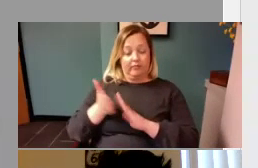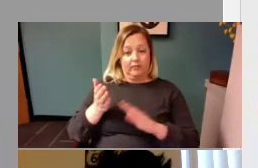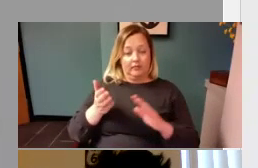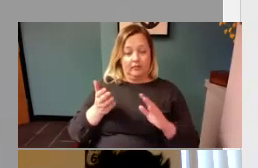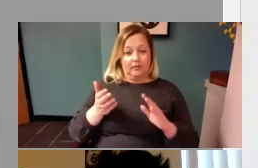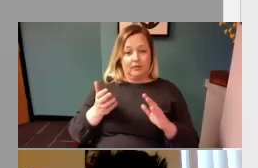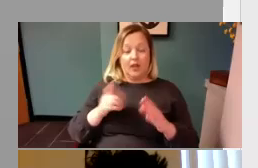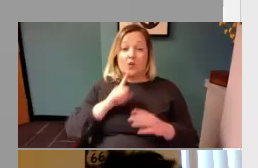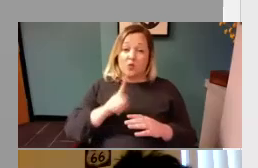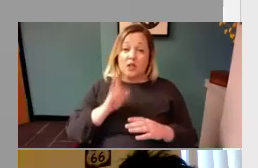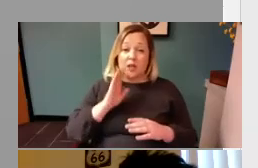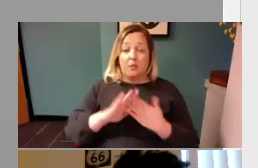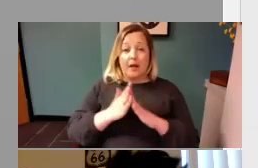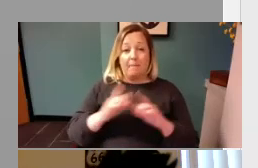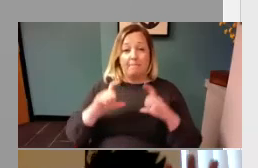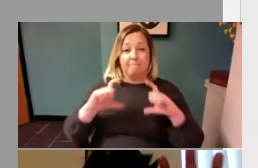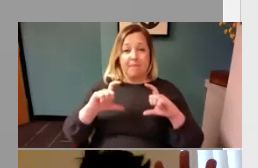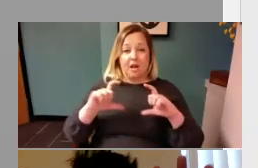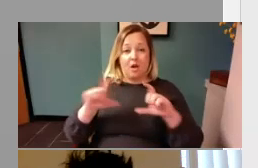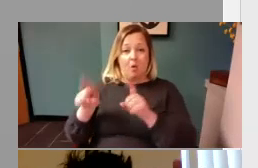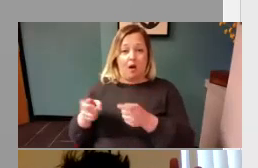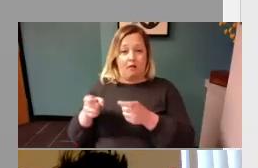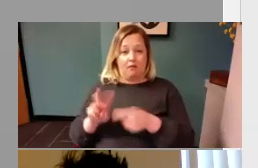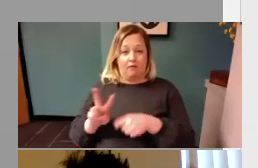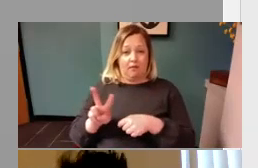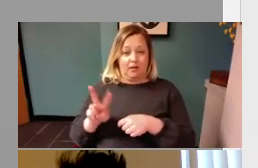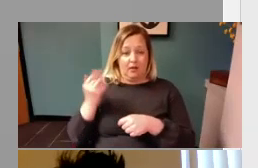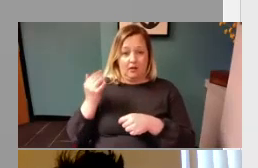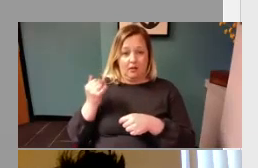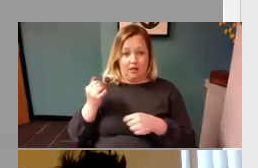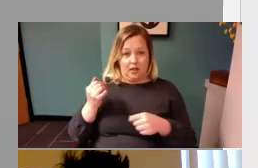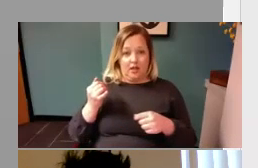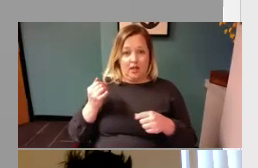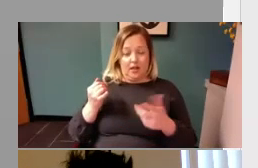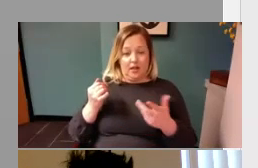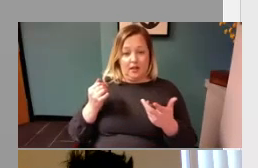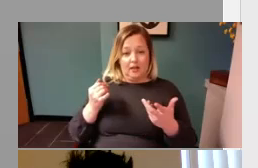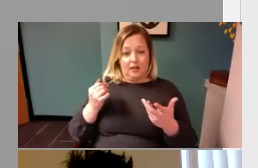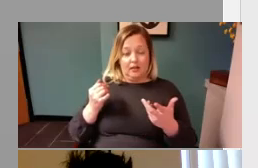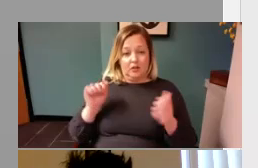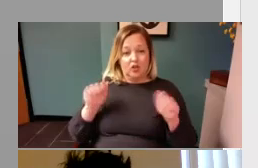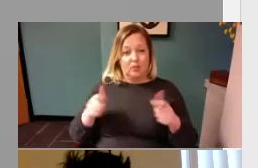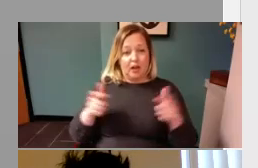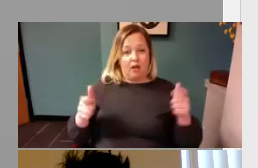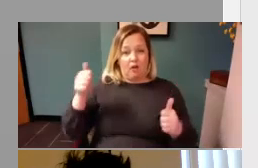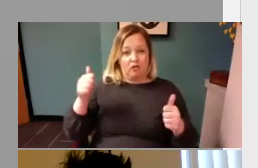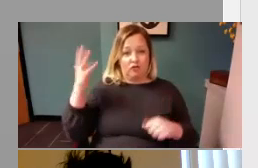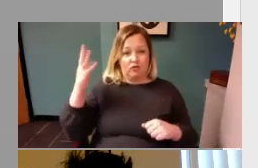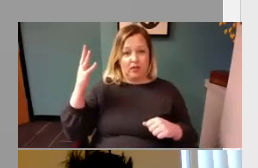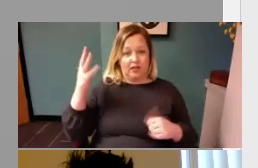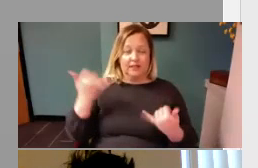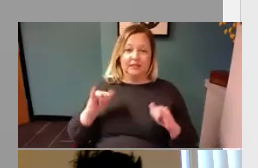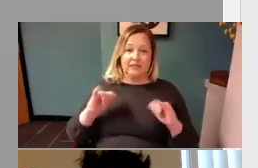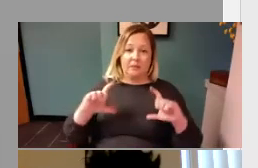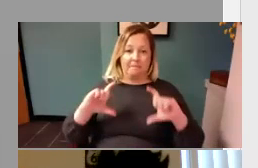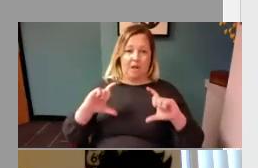two particular trees into one particular larger tree, and that is still a big O V operation. But we can